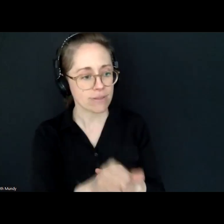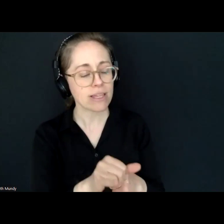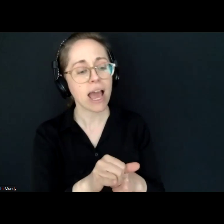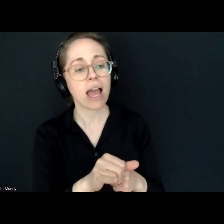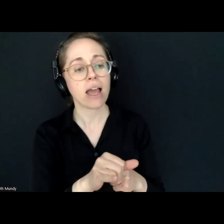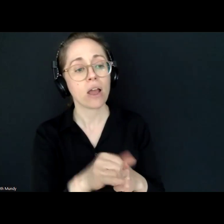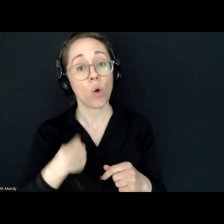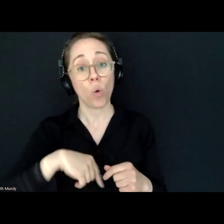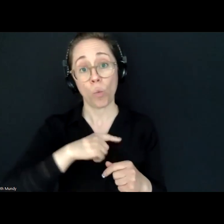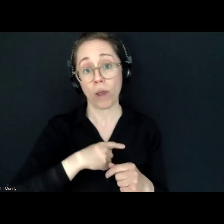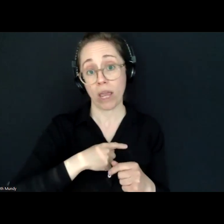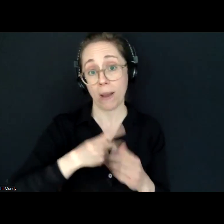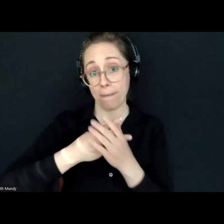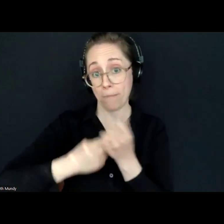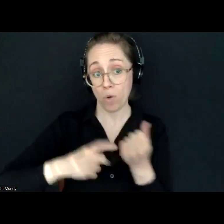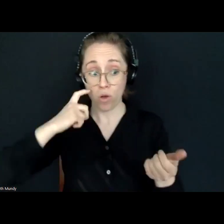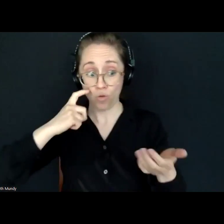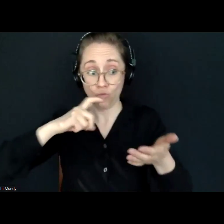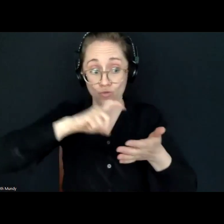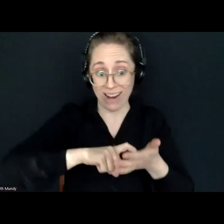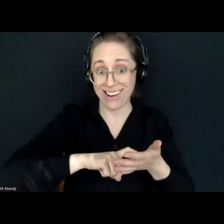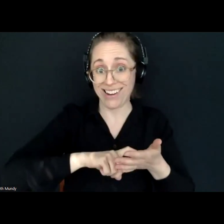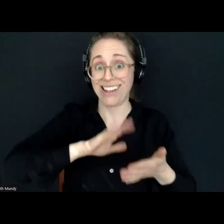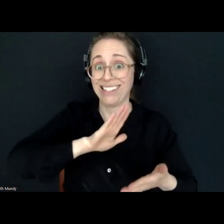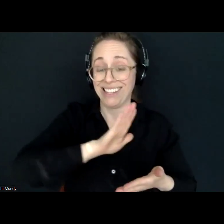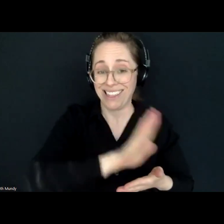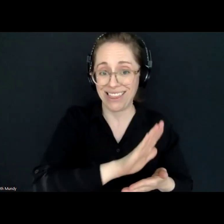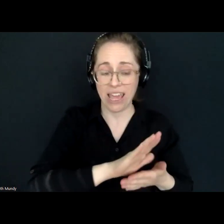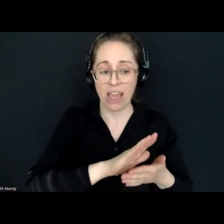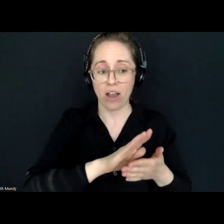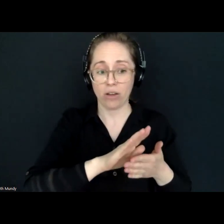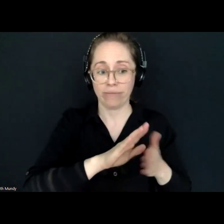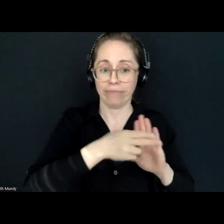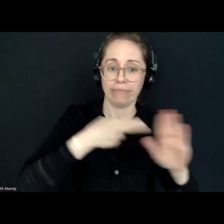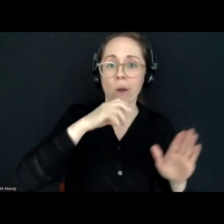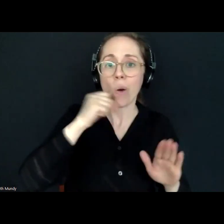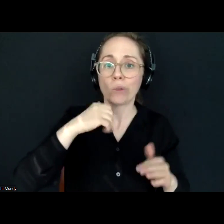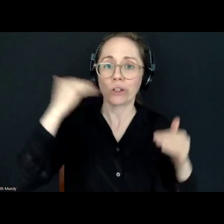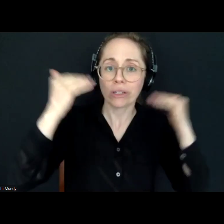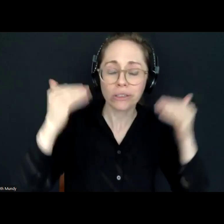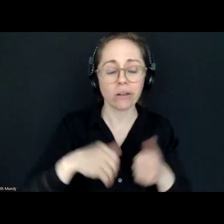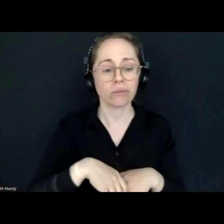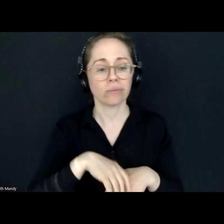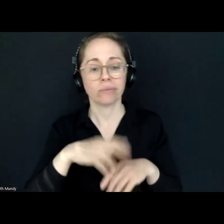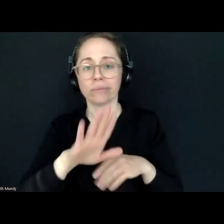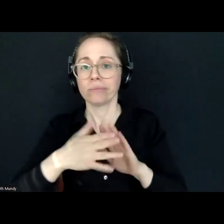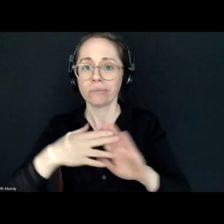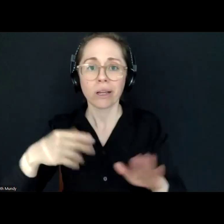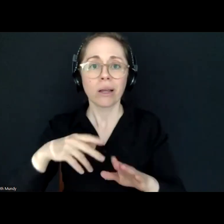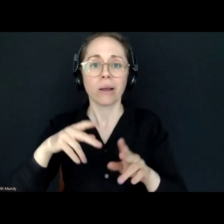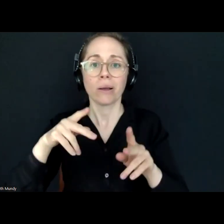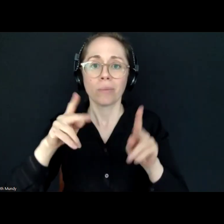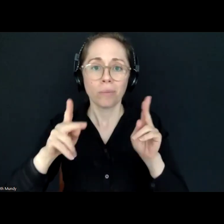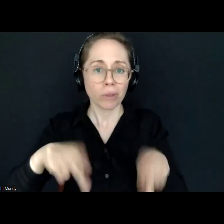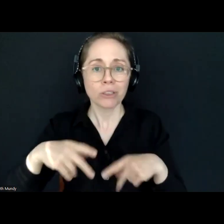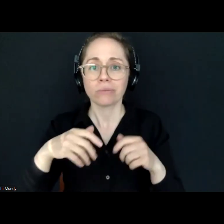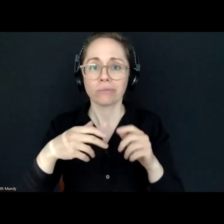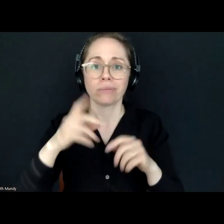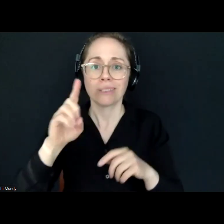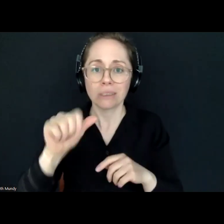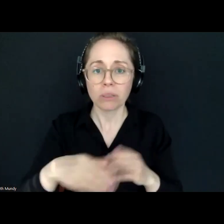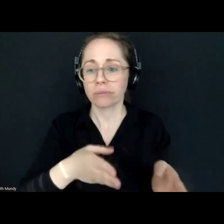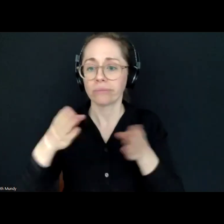acknowledging their status as being an older adult, as being a person with a disability, but also as a person of color. All of these